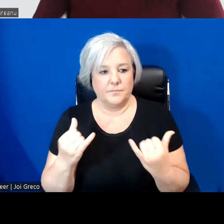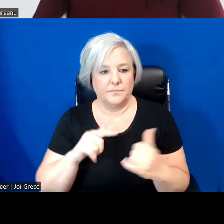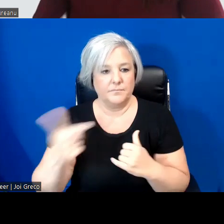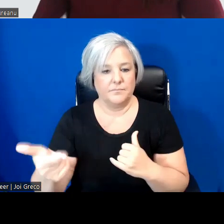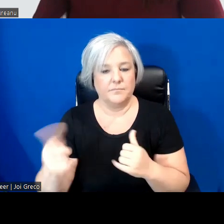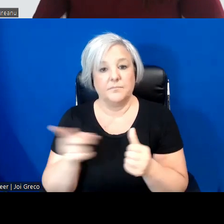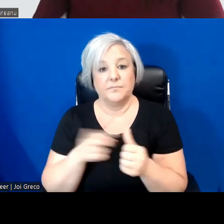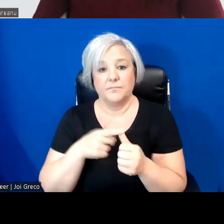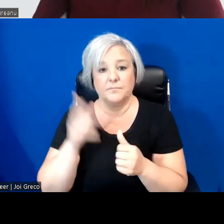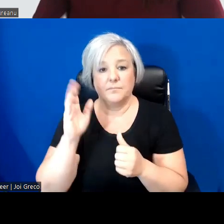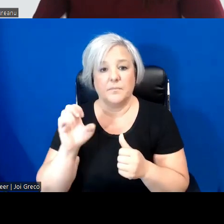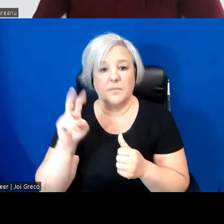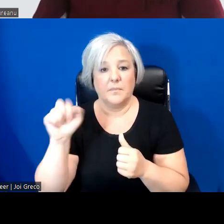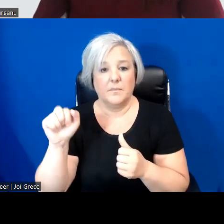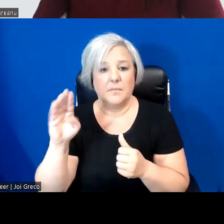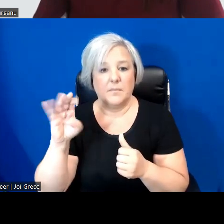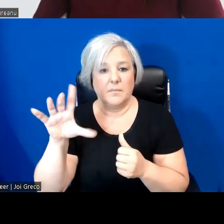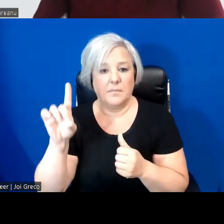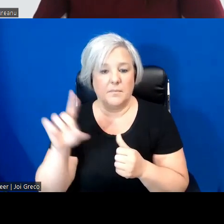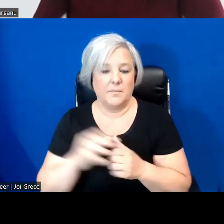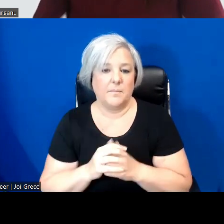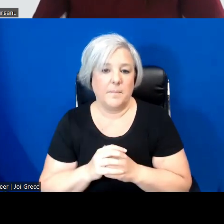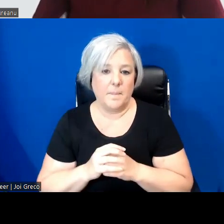to our first speaker, Eva Bland. Thank you so much.